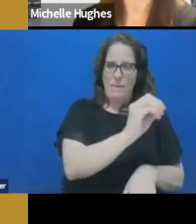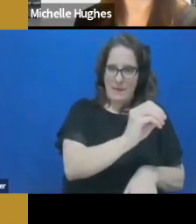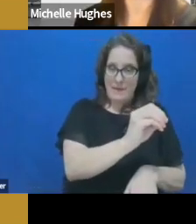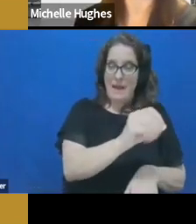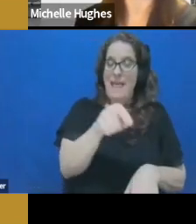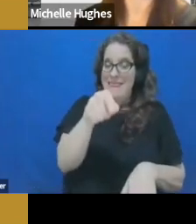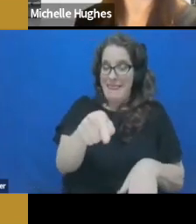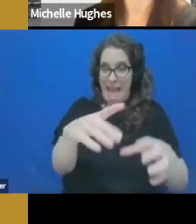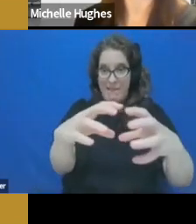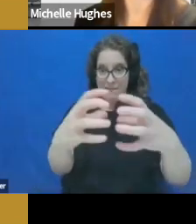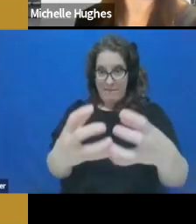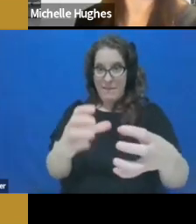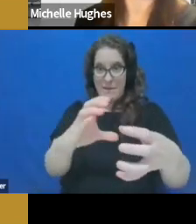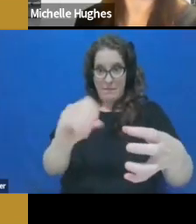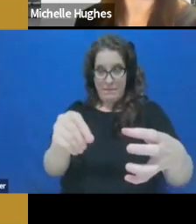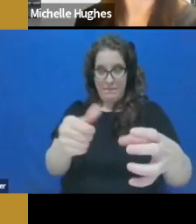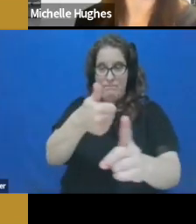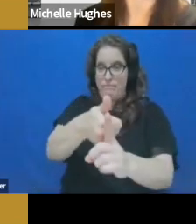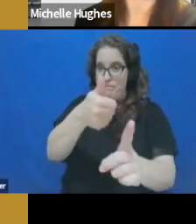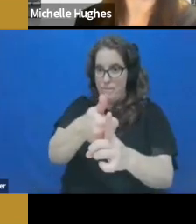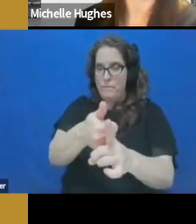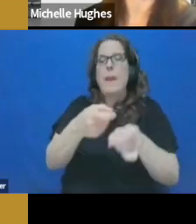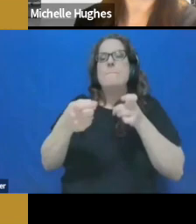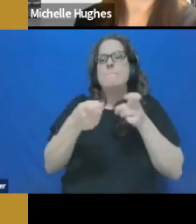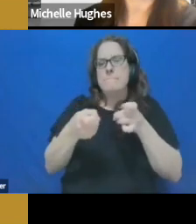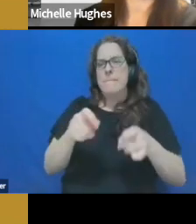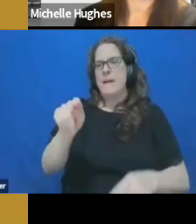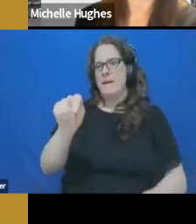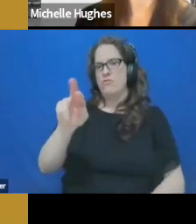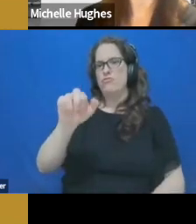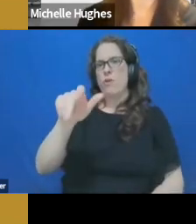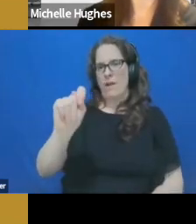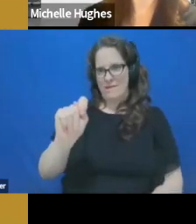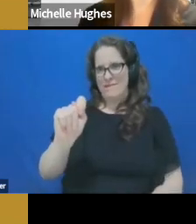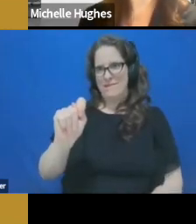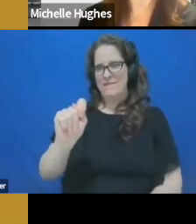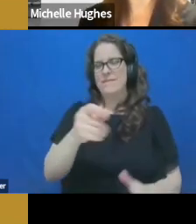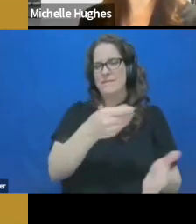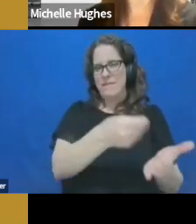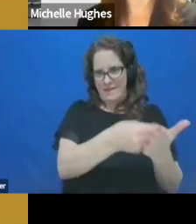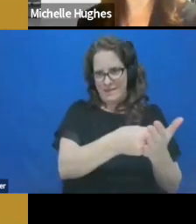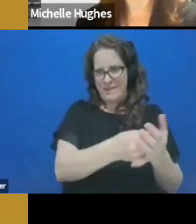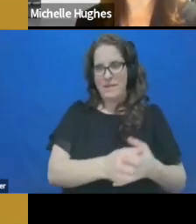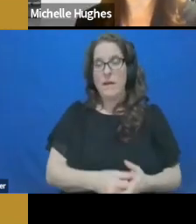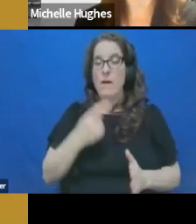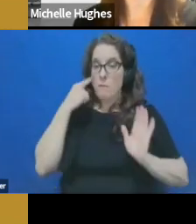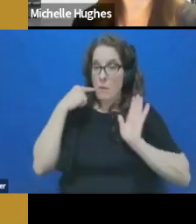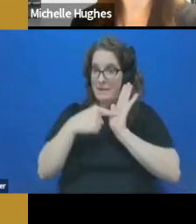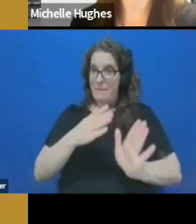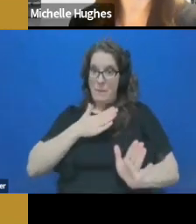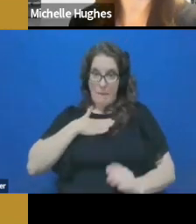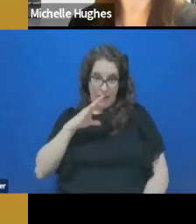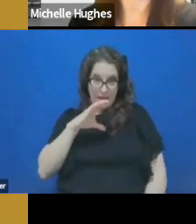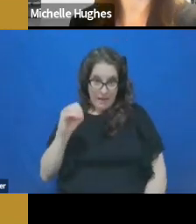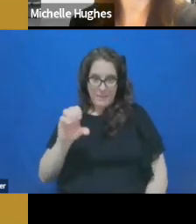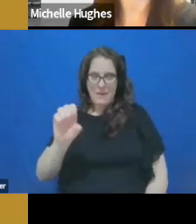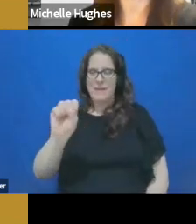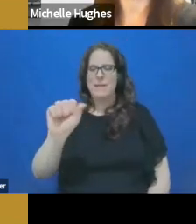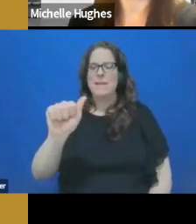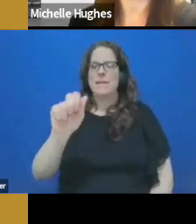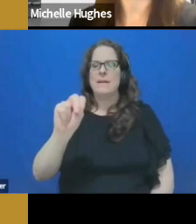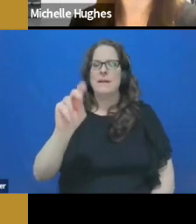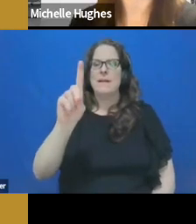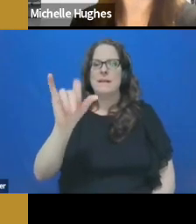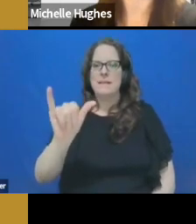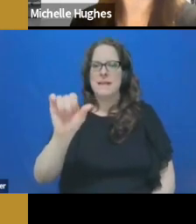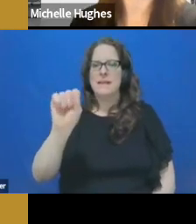for individuals, businesses, and other entities. As an example, Sandy Spring Trust was established in